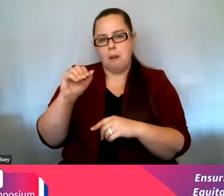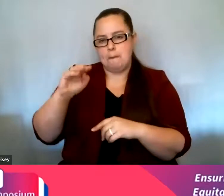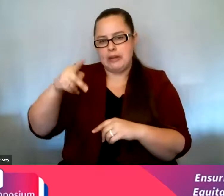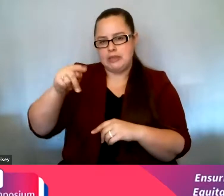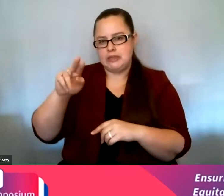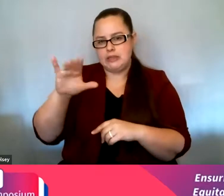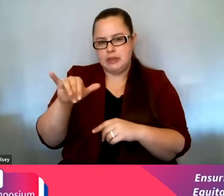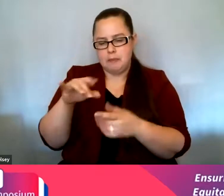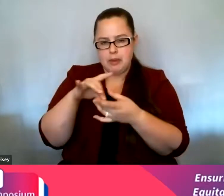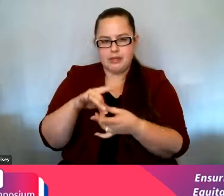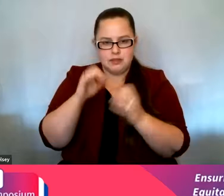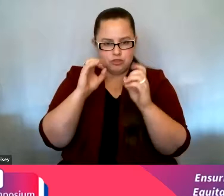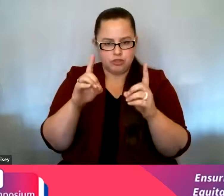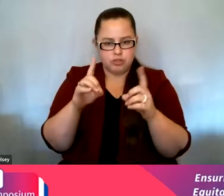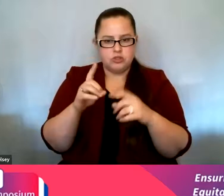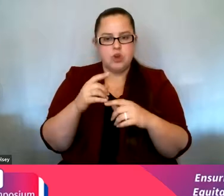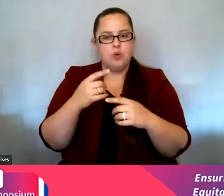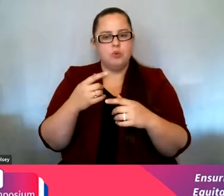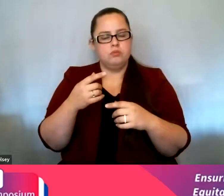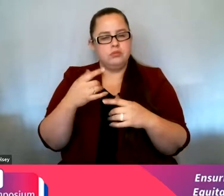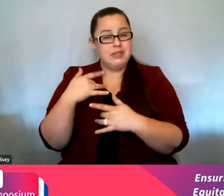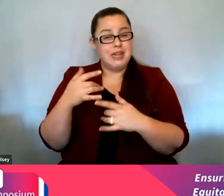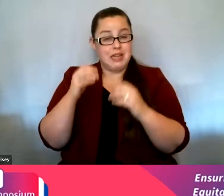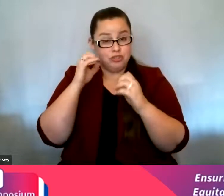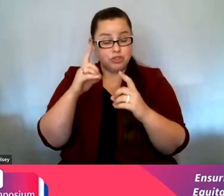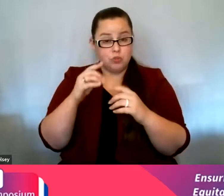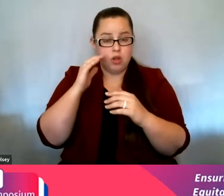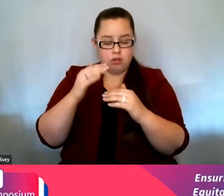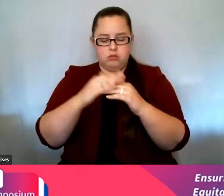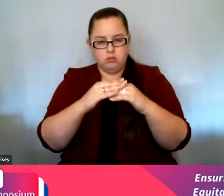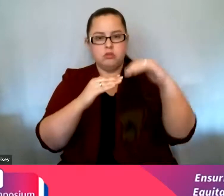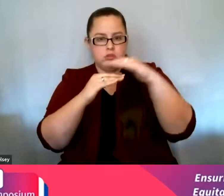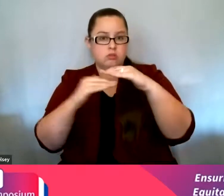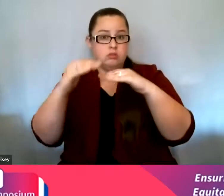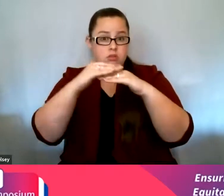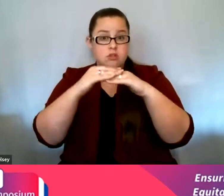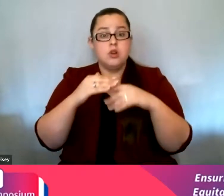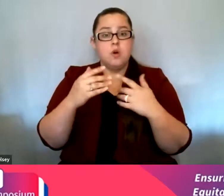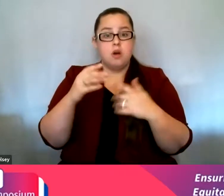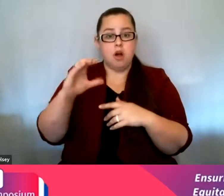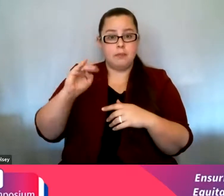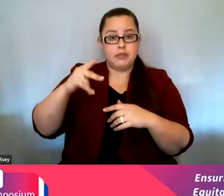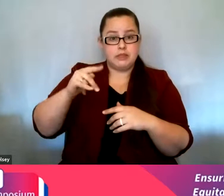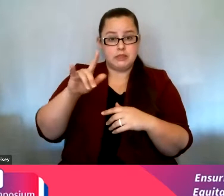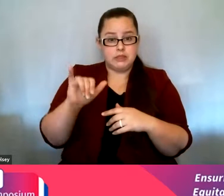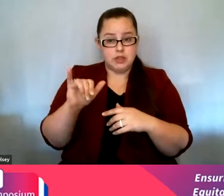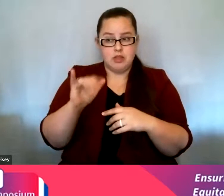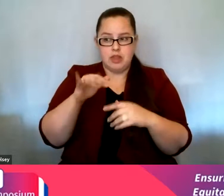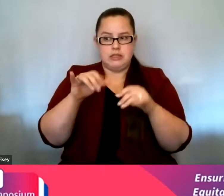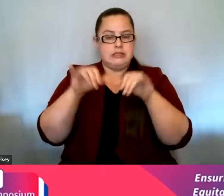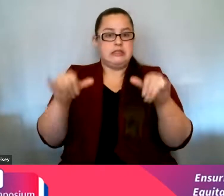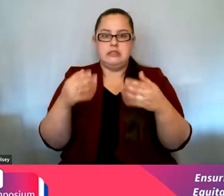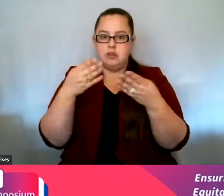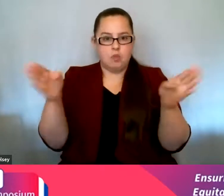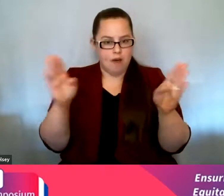journeys. Competency-based education is really one of those opportunities system-wide for us to scaffold our